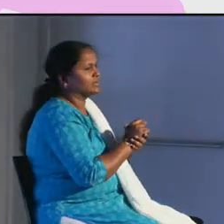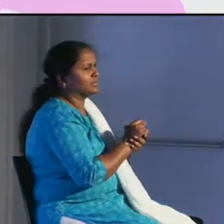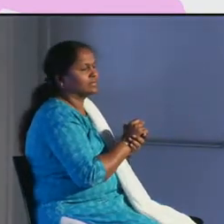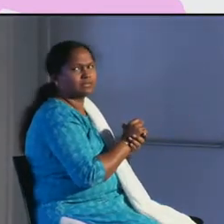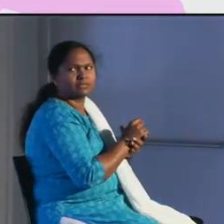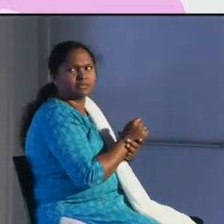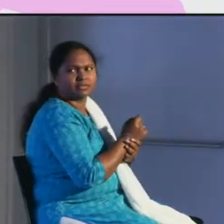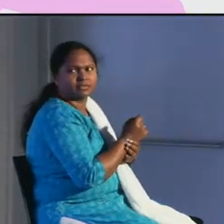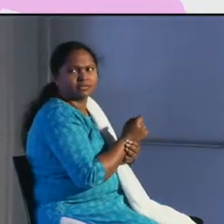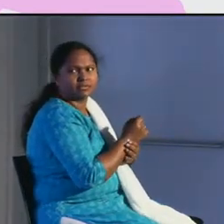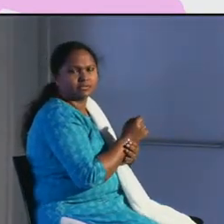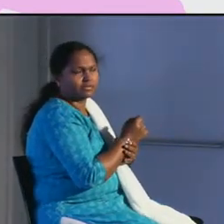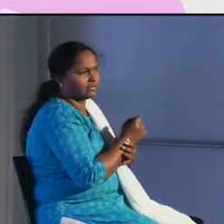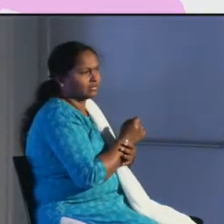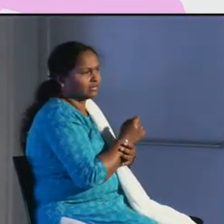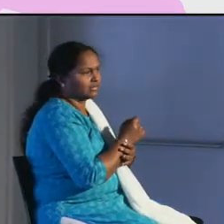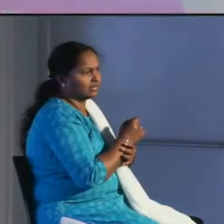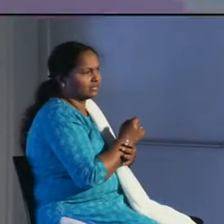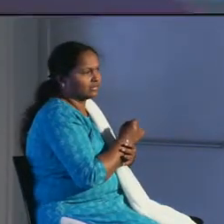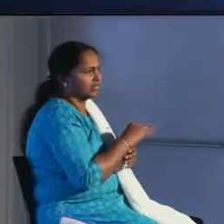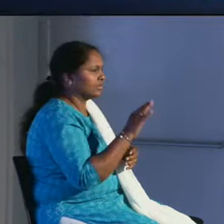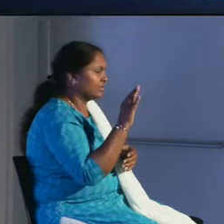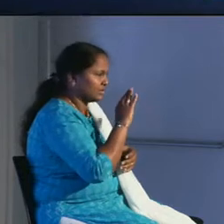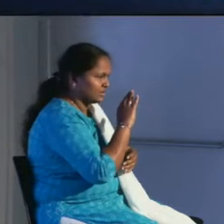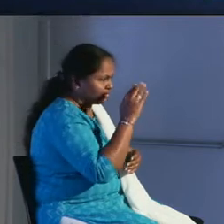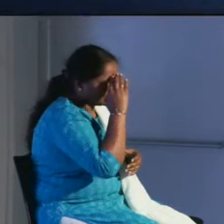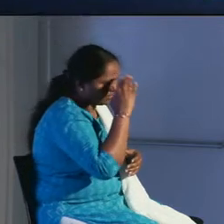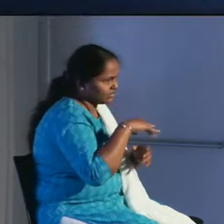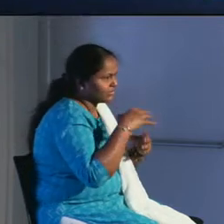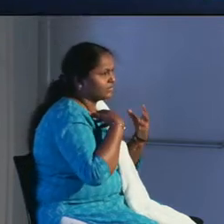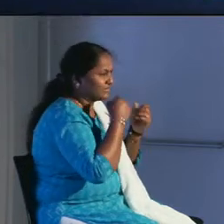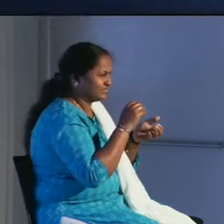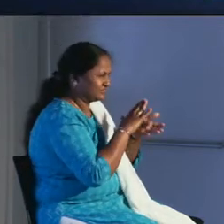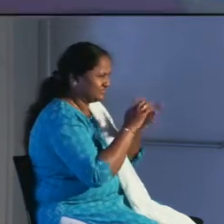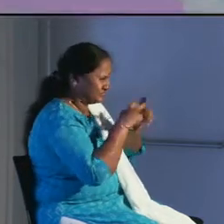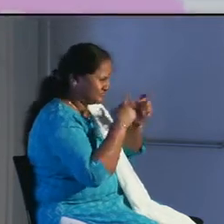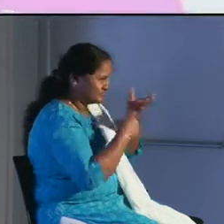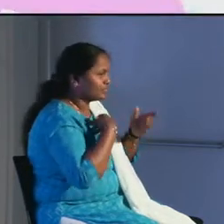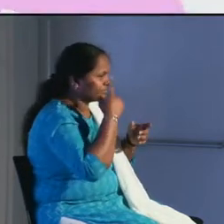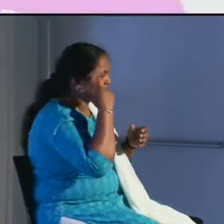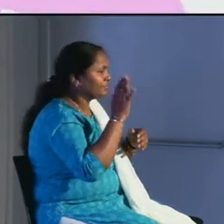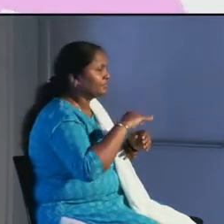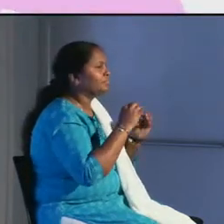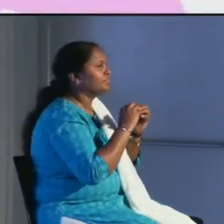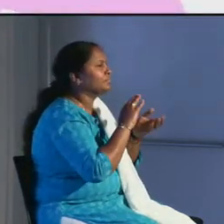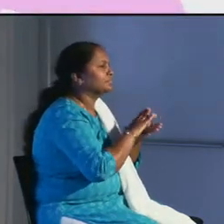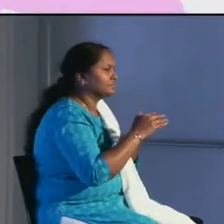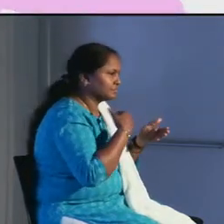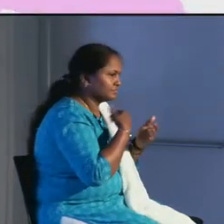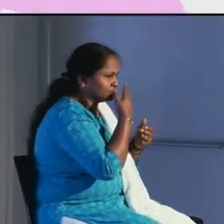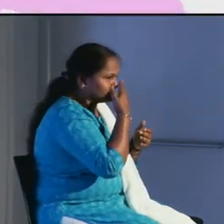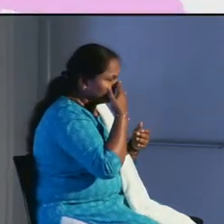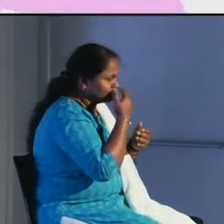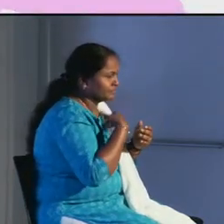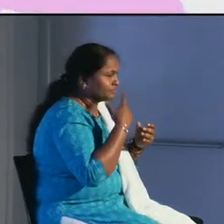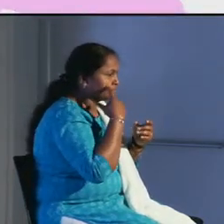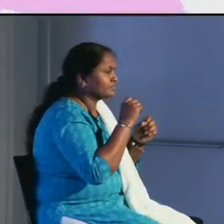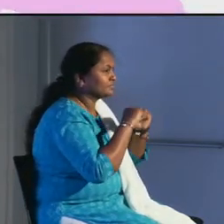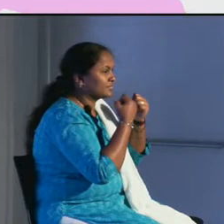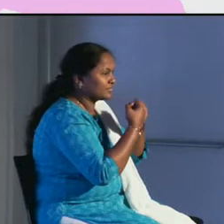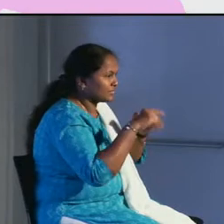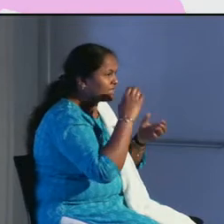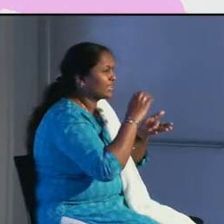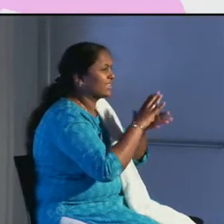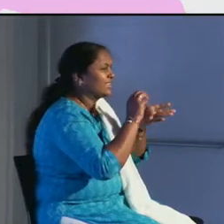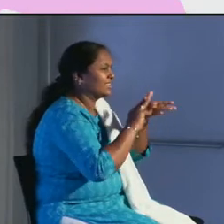Can you play the black box, please? Hello, everyone. This is Eshwara from Bhopal. We will be organizing an EQC